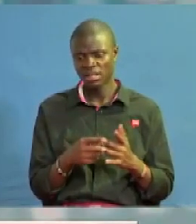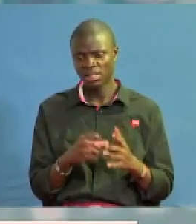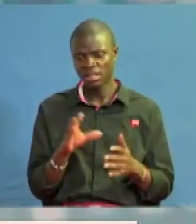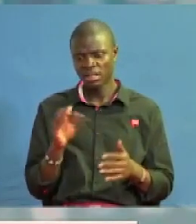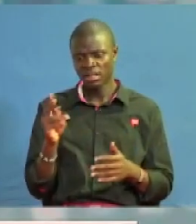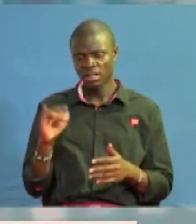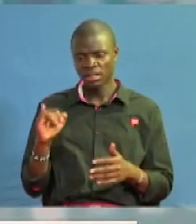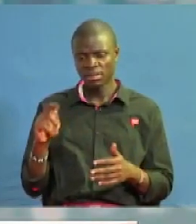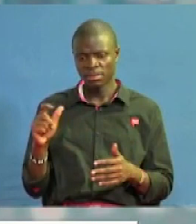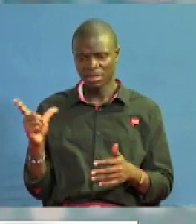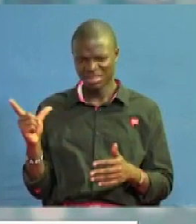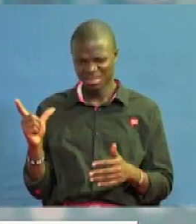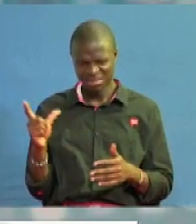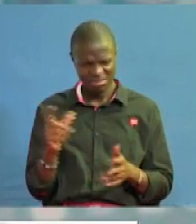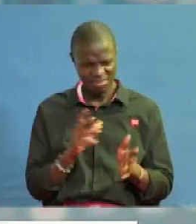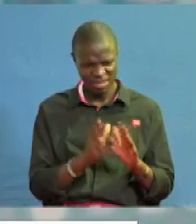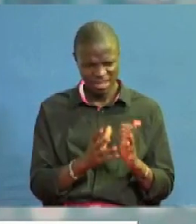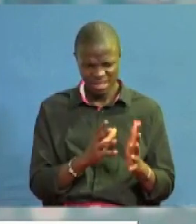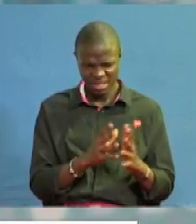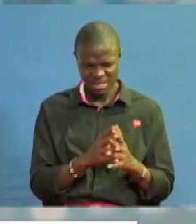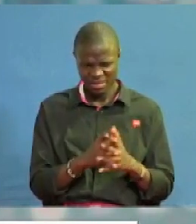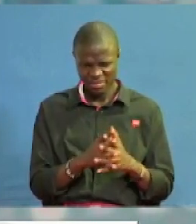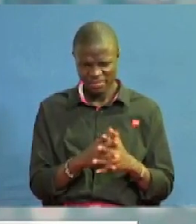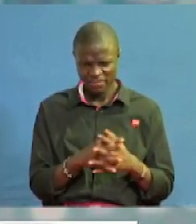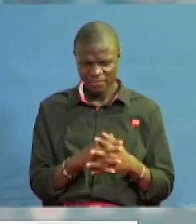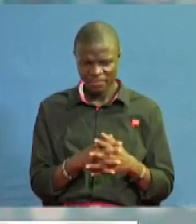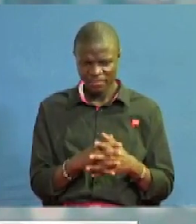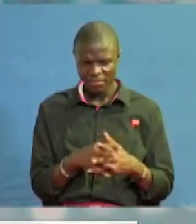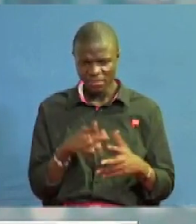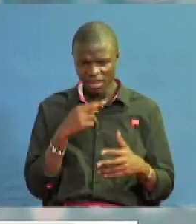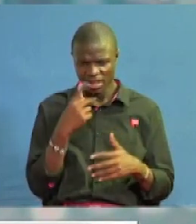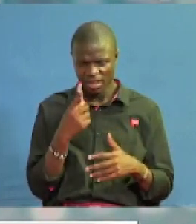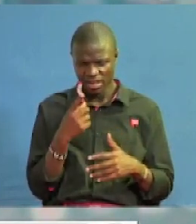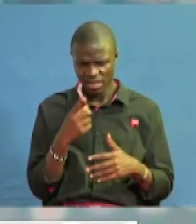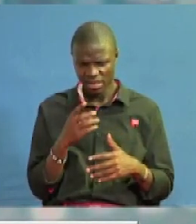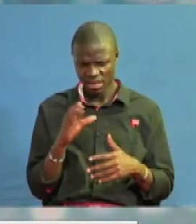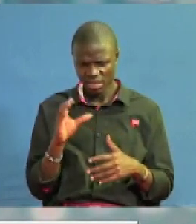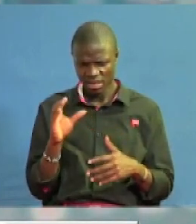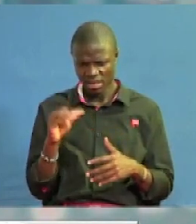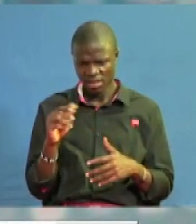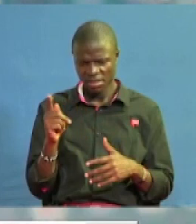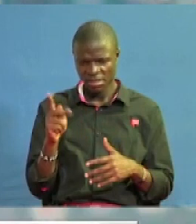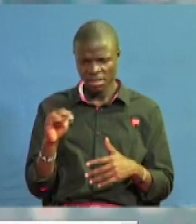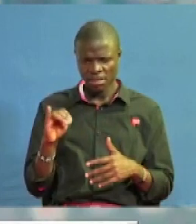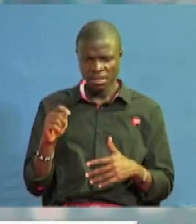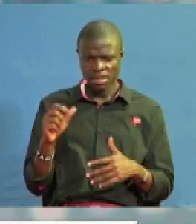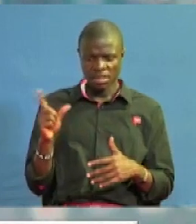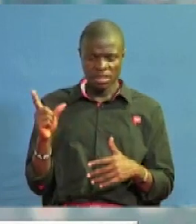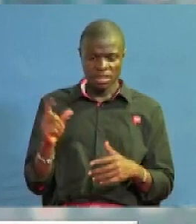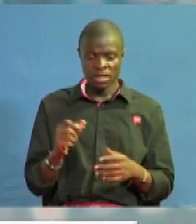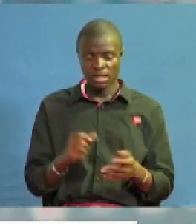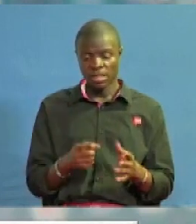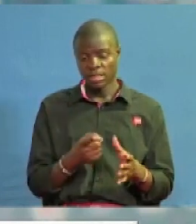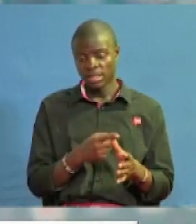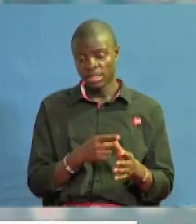I say capital preservation, I mean exactly that. And capital is let's say, is the money that you would like to start investing with or start a